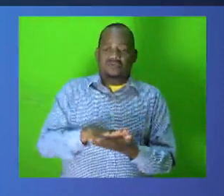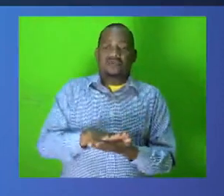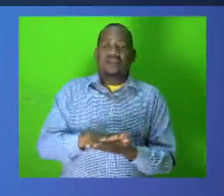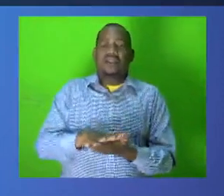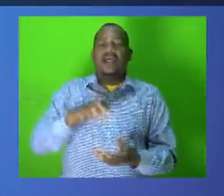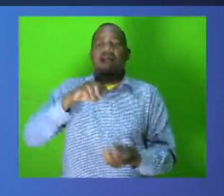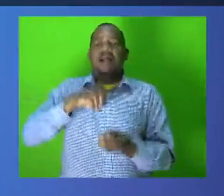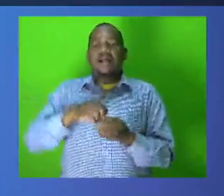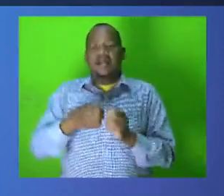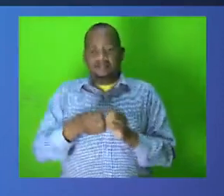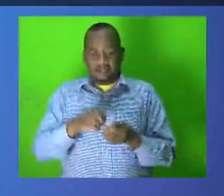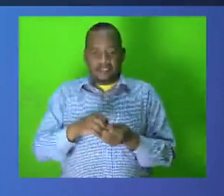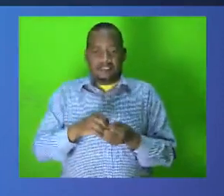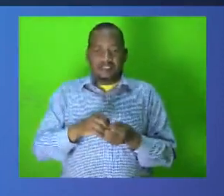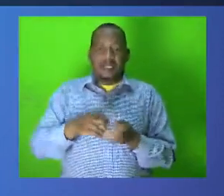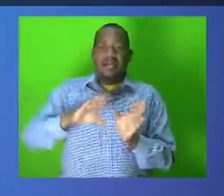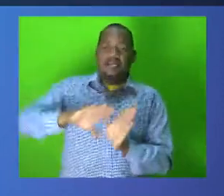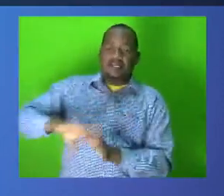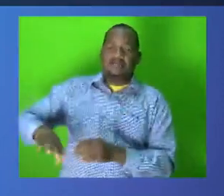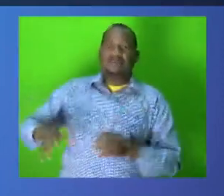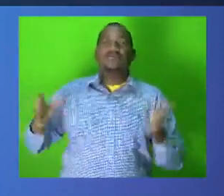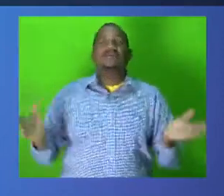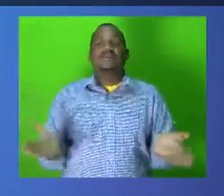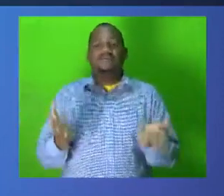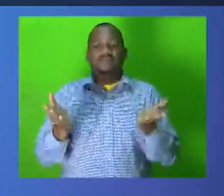researcher, always to solve a problem.